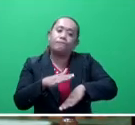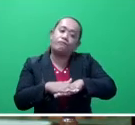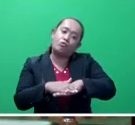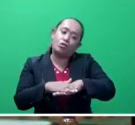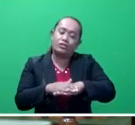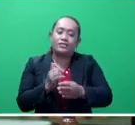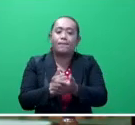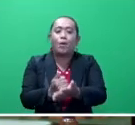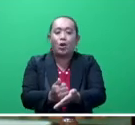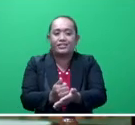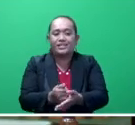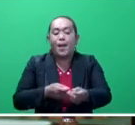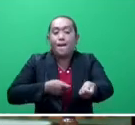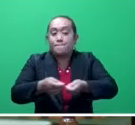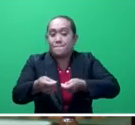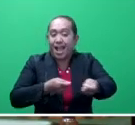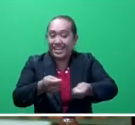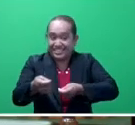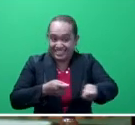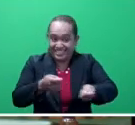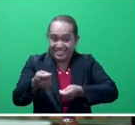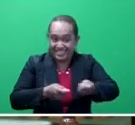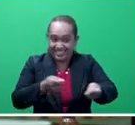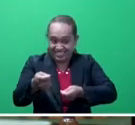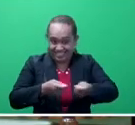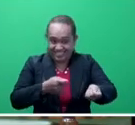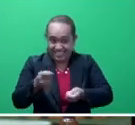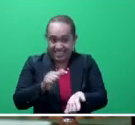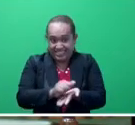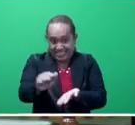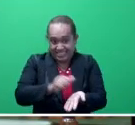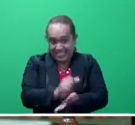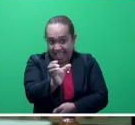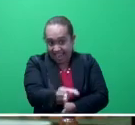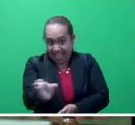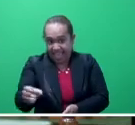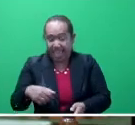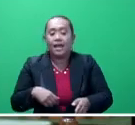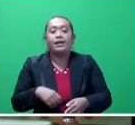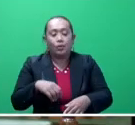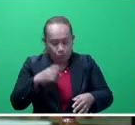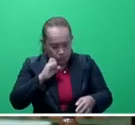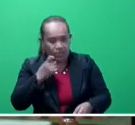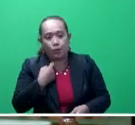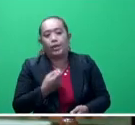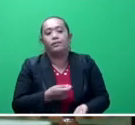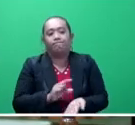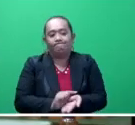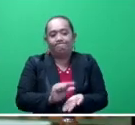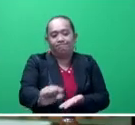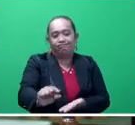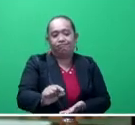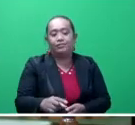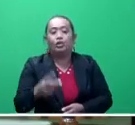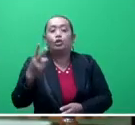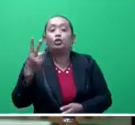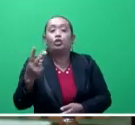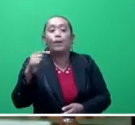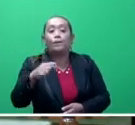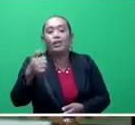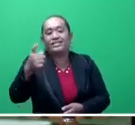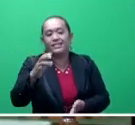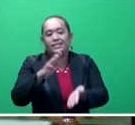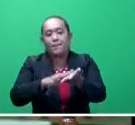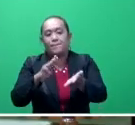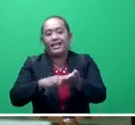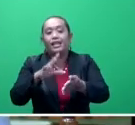and provide financial relief across the country, $2.6 million is allocated for the government to pay the full market stall